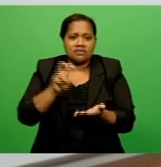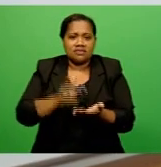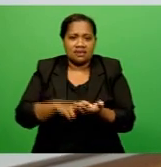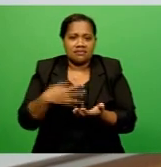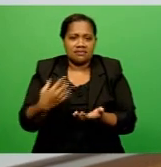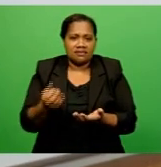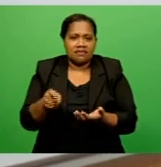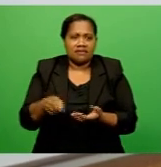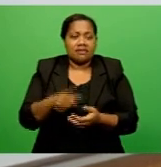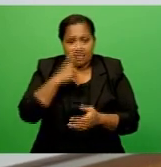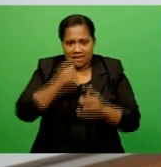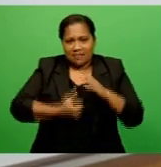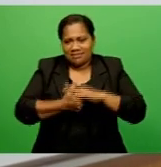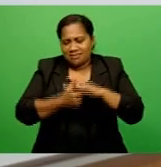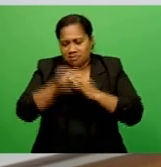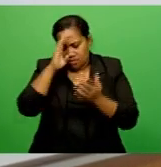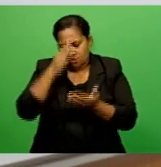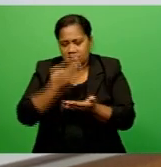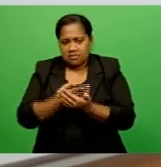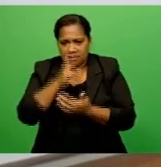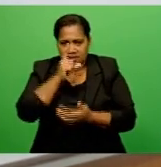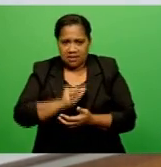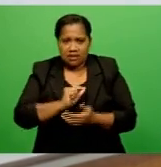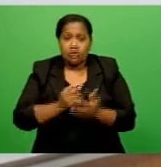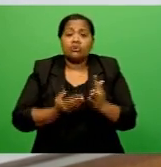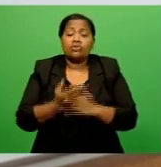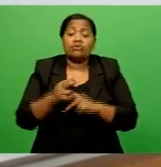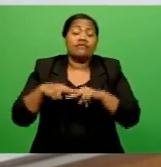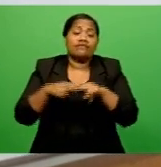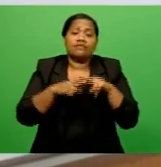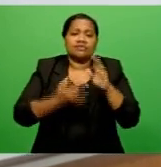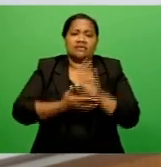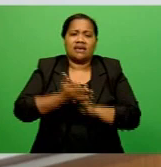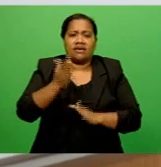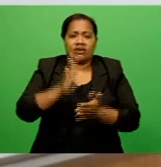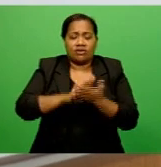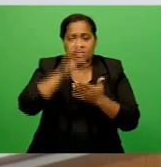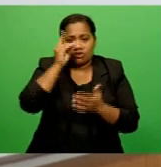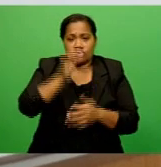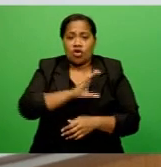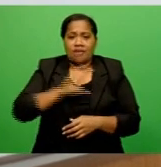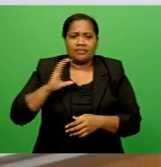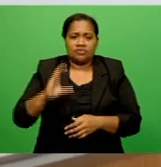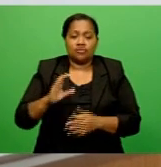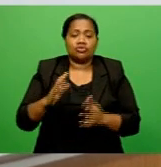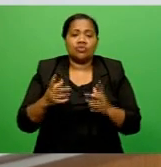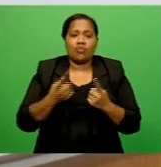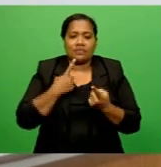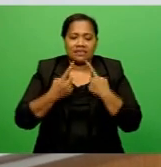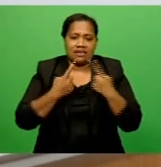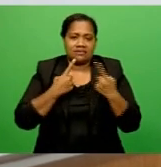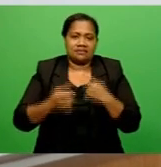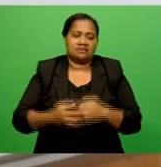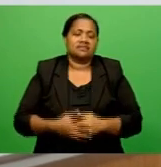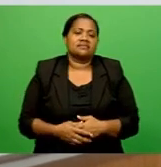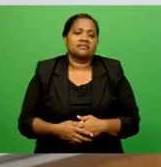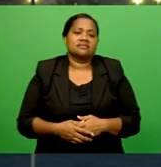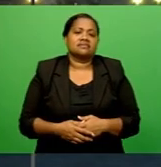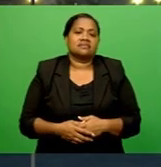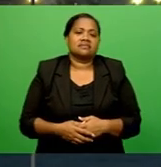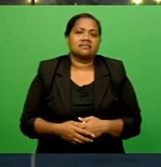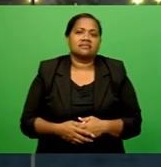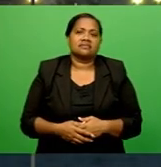be accessed by students through the Fiji Higher Education Commission website. Sainiani Boyla, FBC